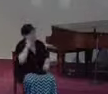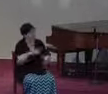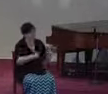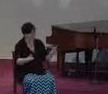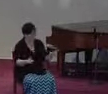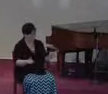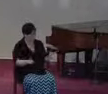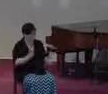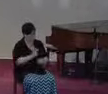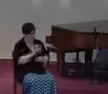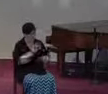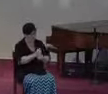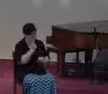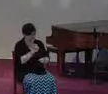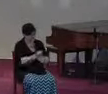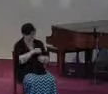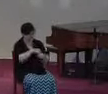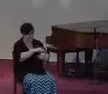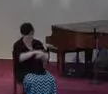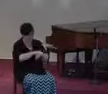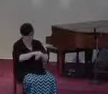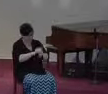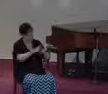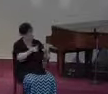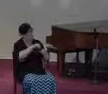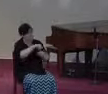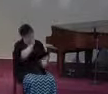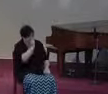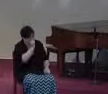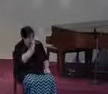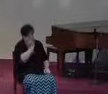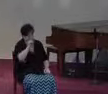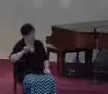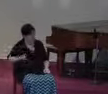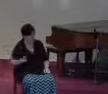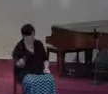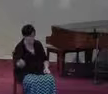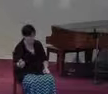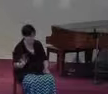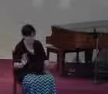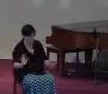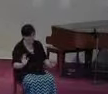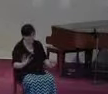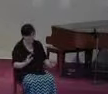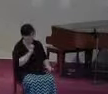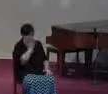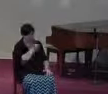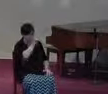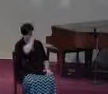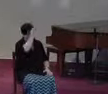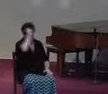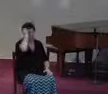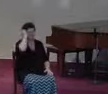get right in English, but in the Greek, it wasn't an insult. It wasn't